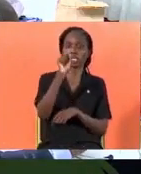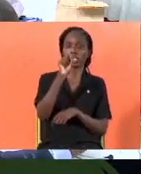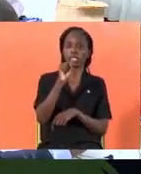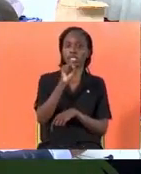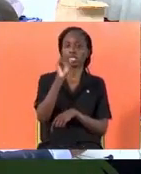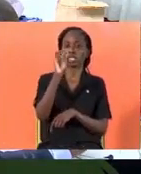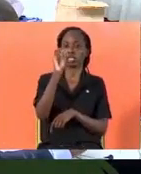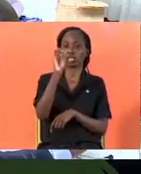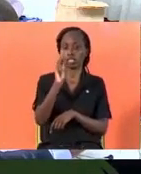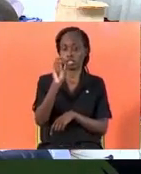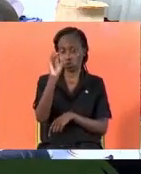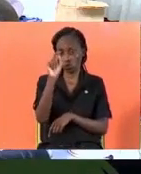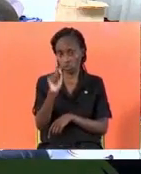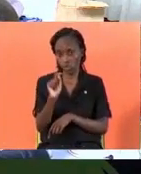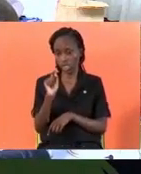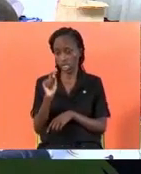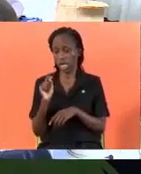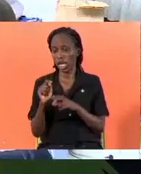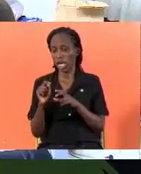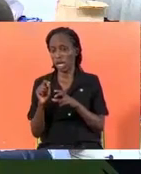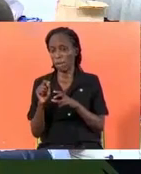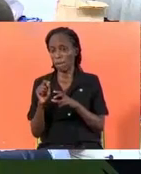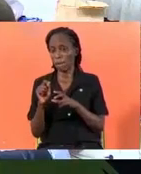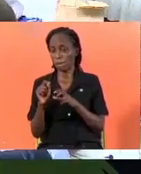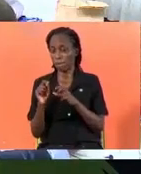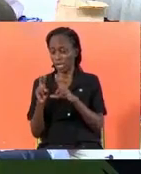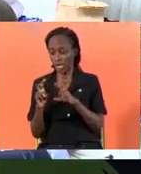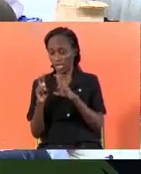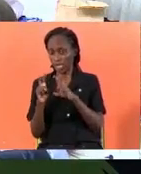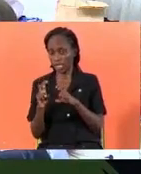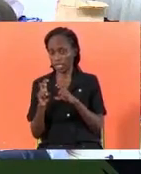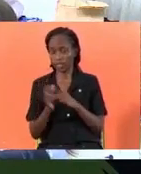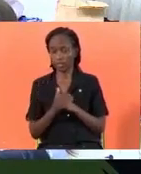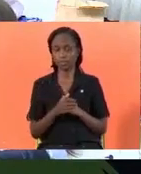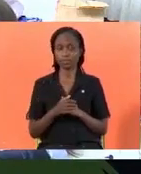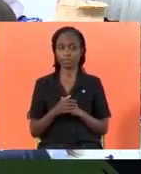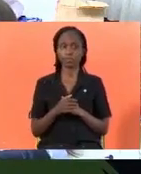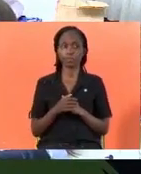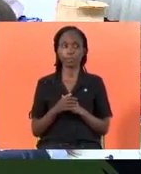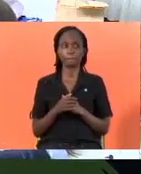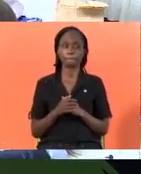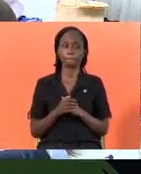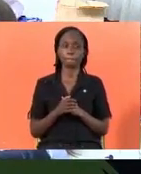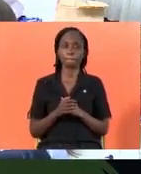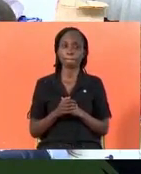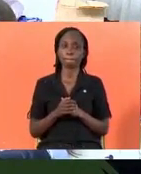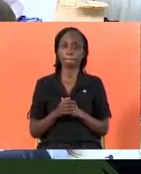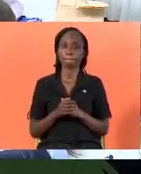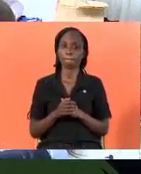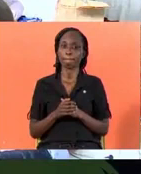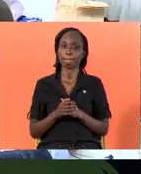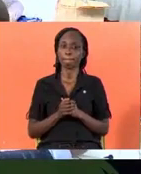understood that there's a lot of problems in these media institutions because of lack of knowledge. And